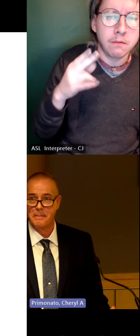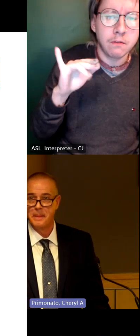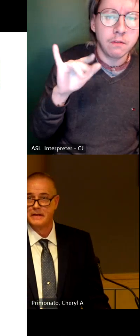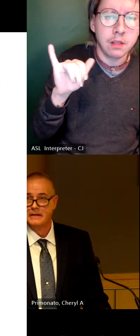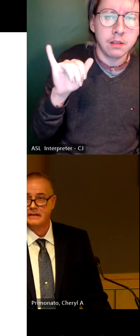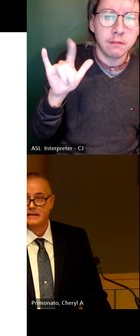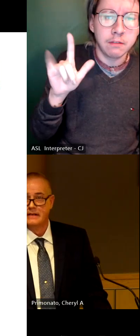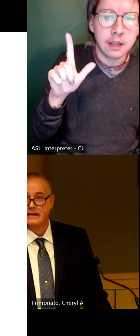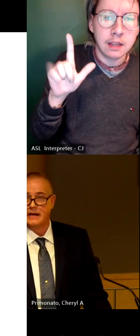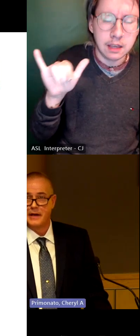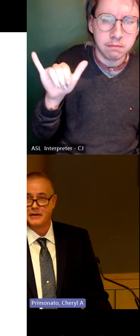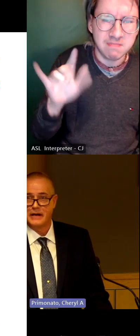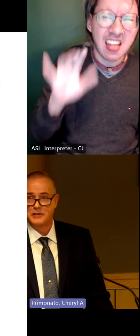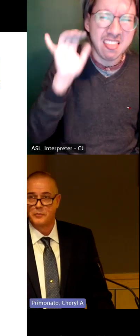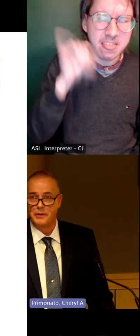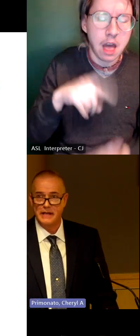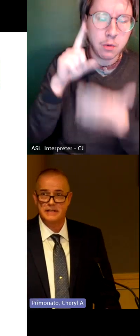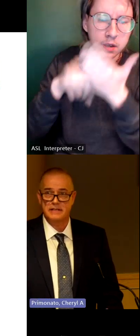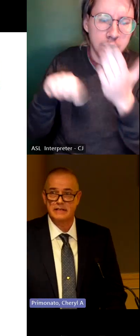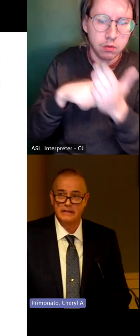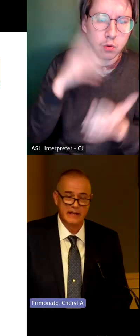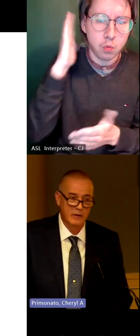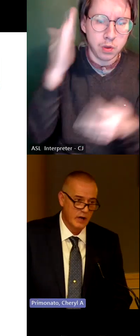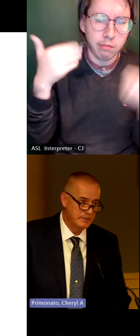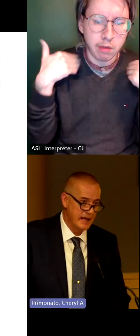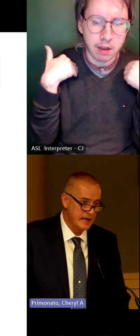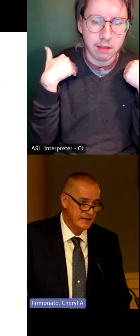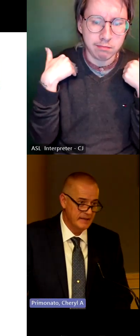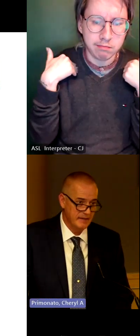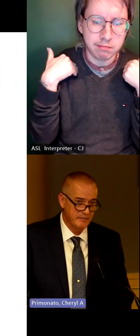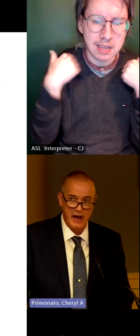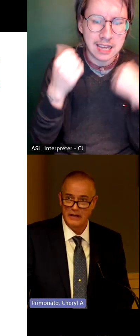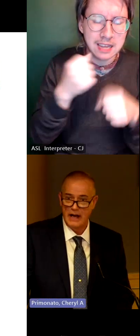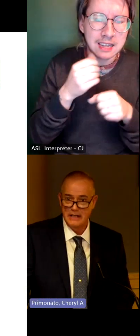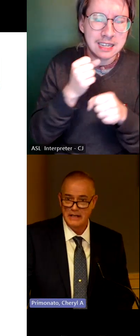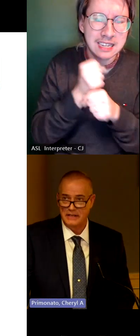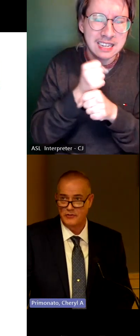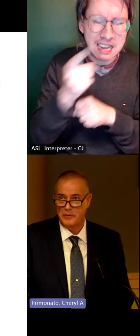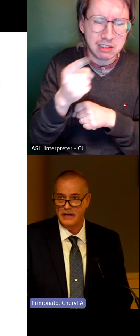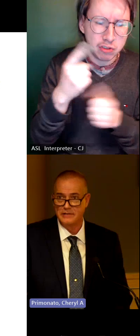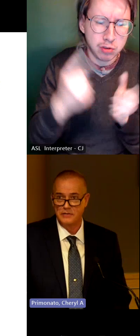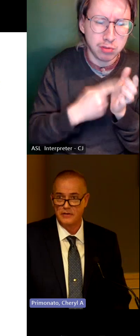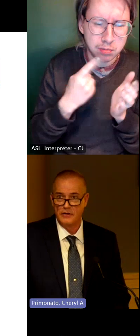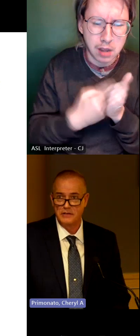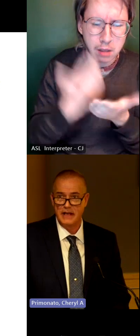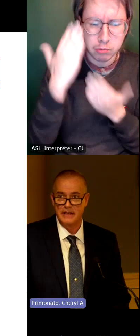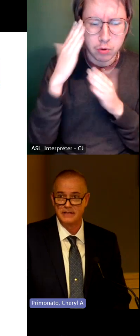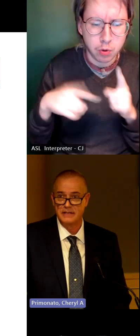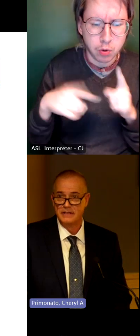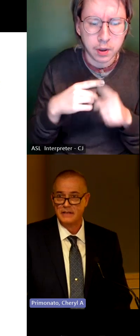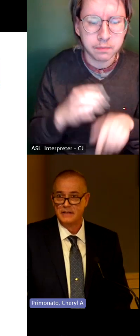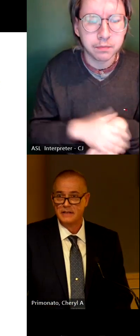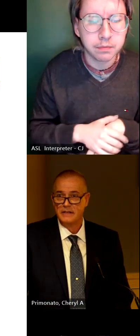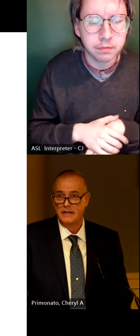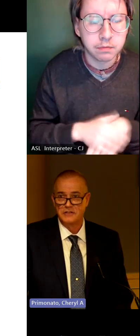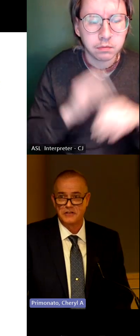sometime. PennDOT SOPs, they were updated and finalized and distributed to the